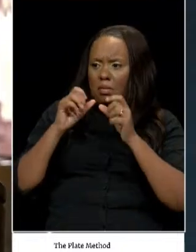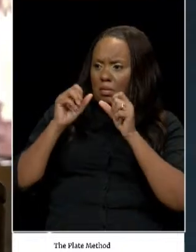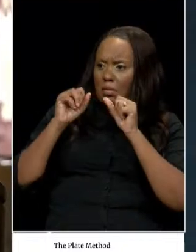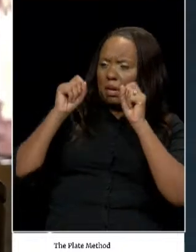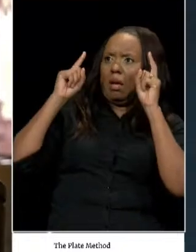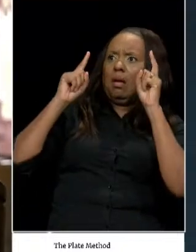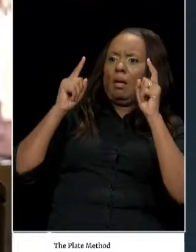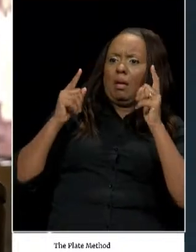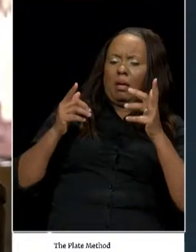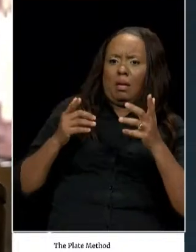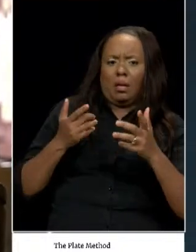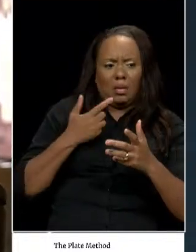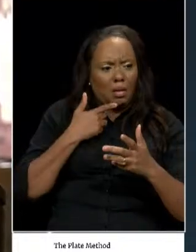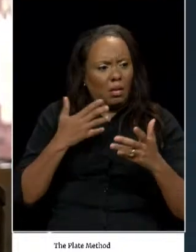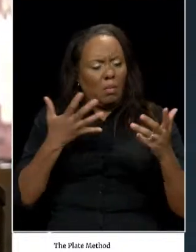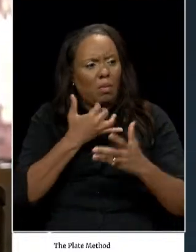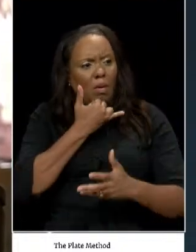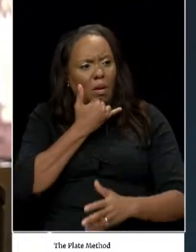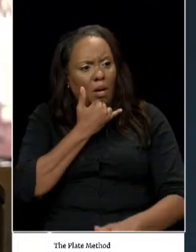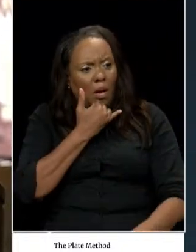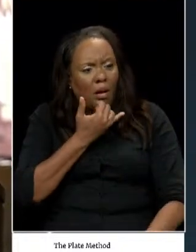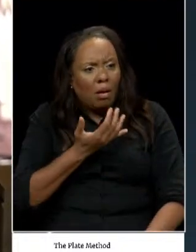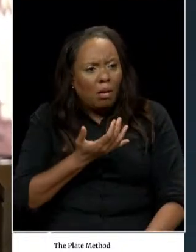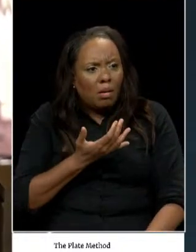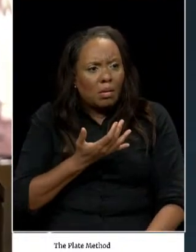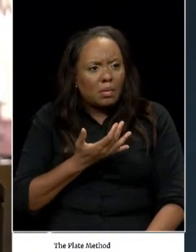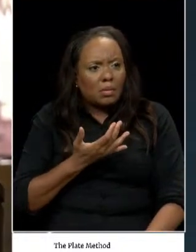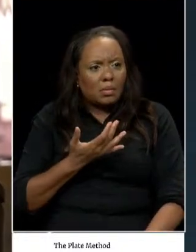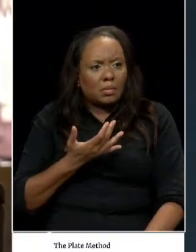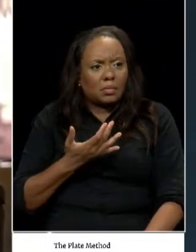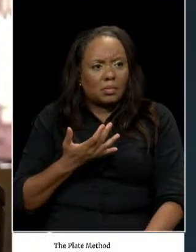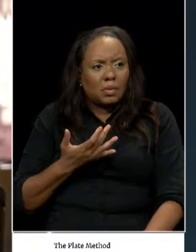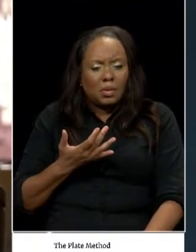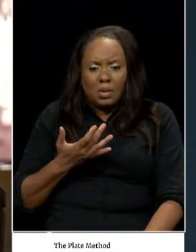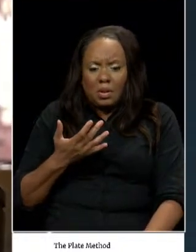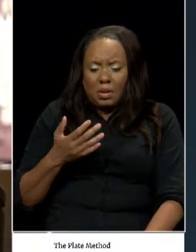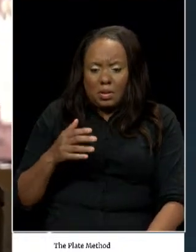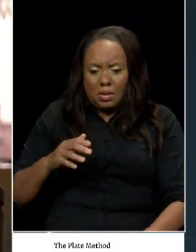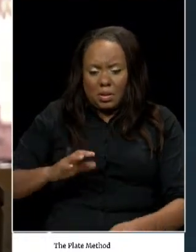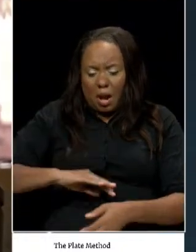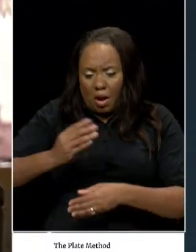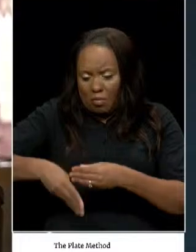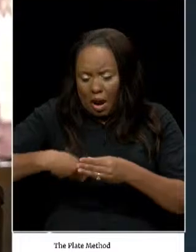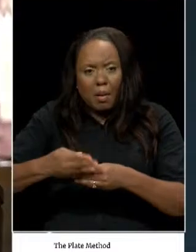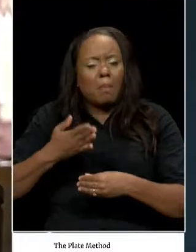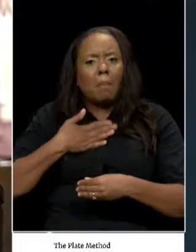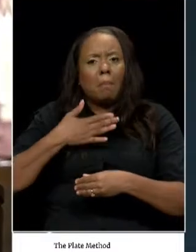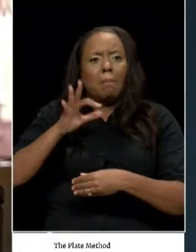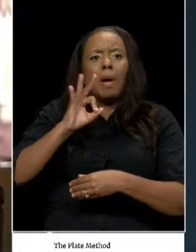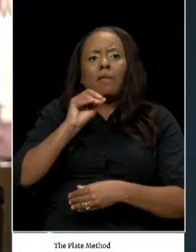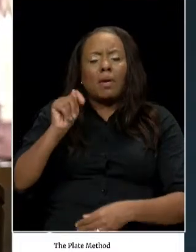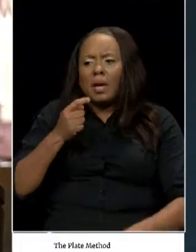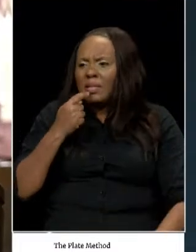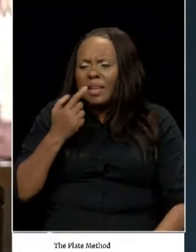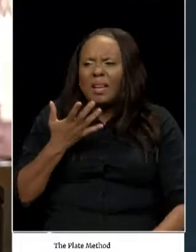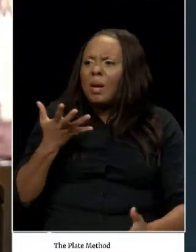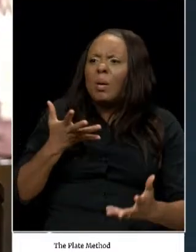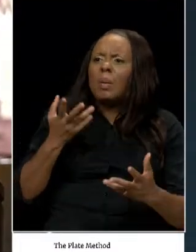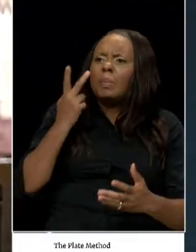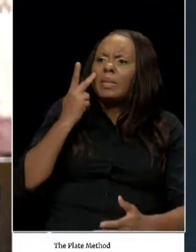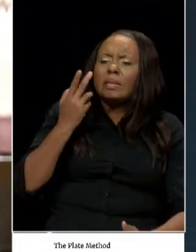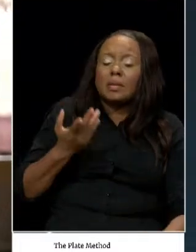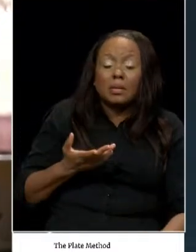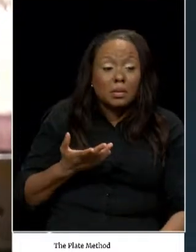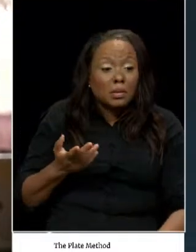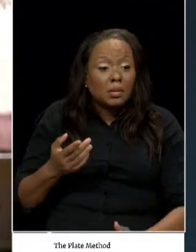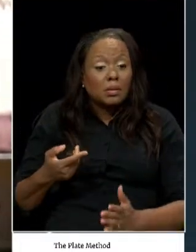so doc, what's wrong? Something's wrong. Because she put the thing back down fast. And I said, well, I want to see what's happening. So she